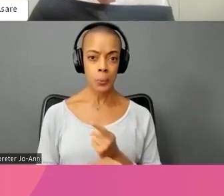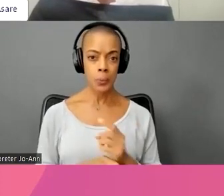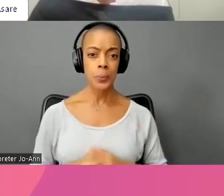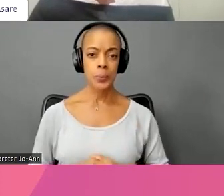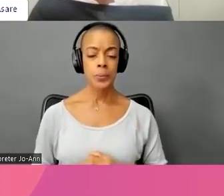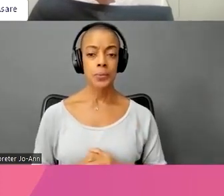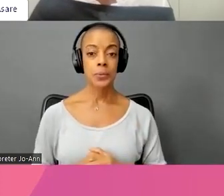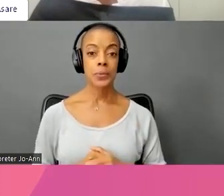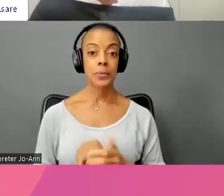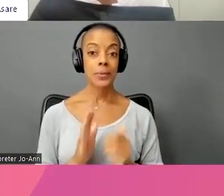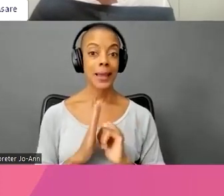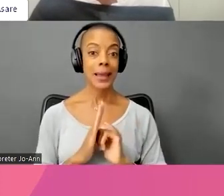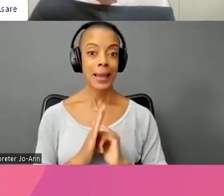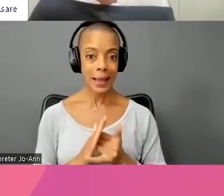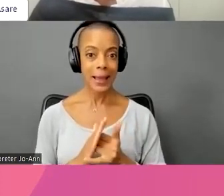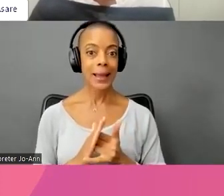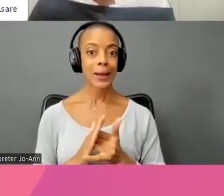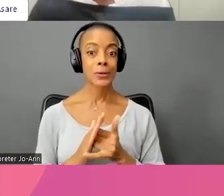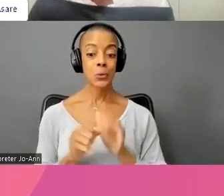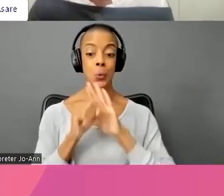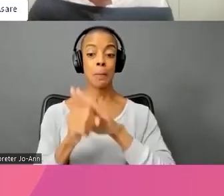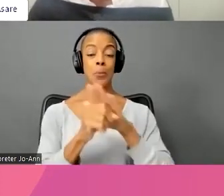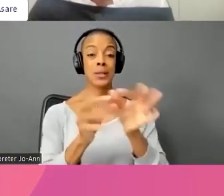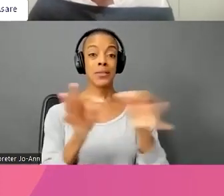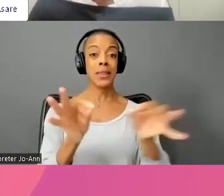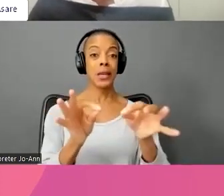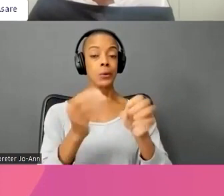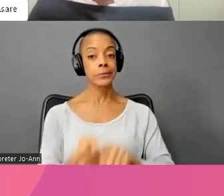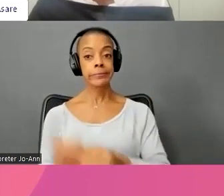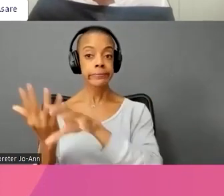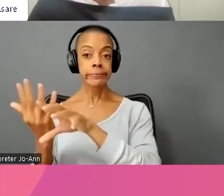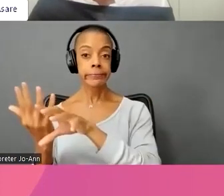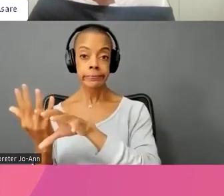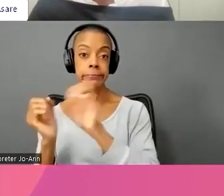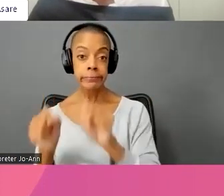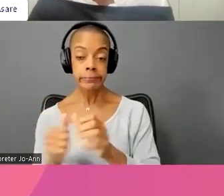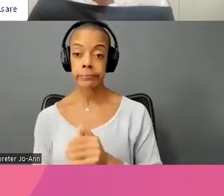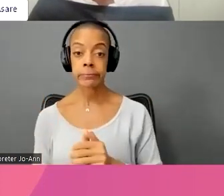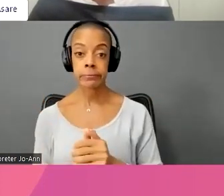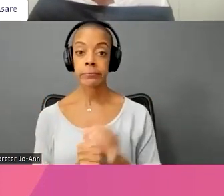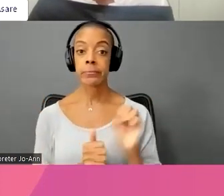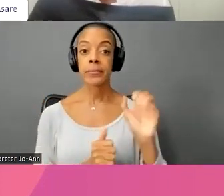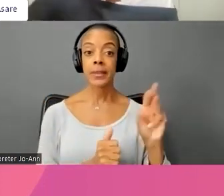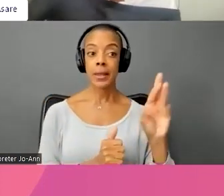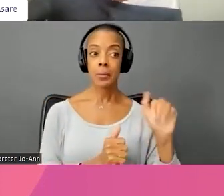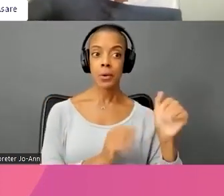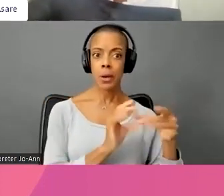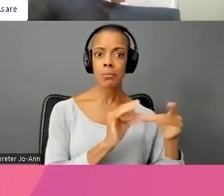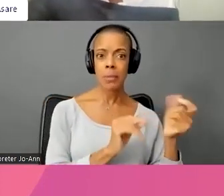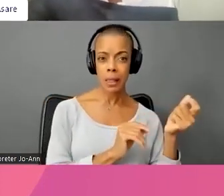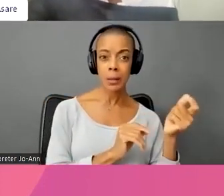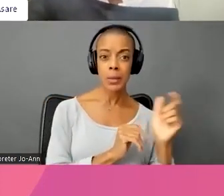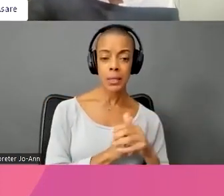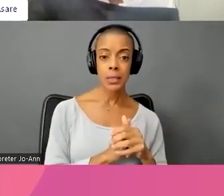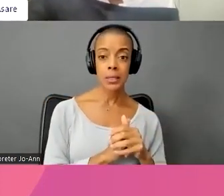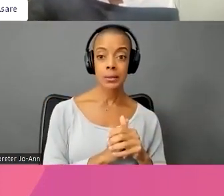way to do that is to dismantle oppressive language. Again, something that Samira spoke about a little bit, but